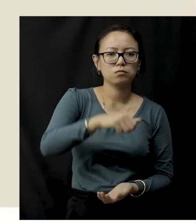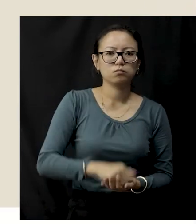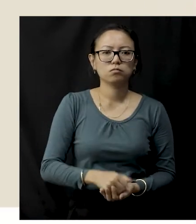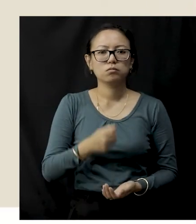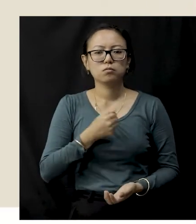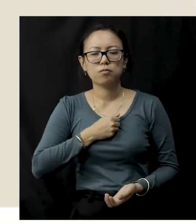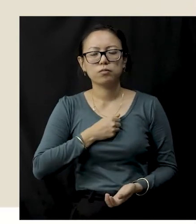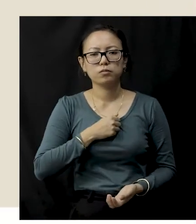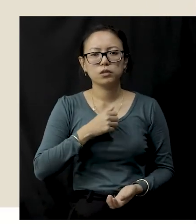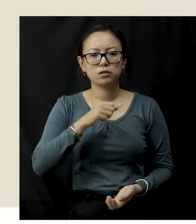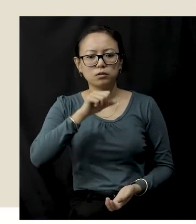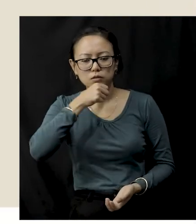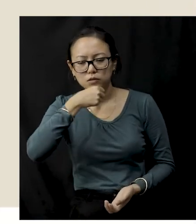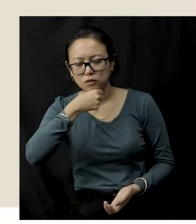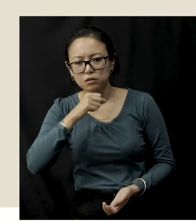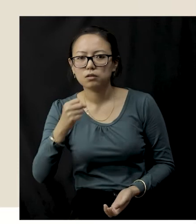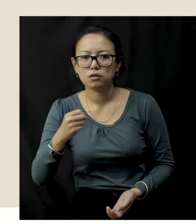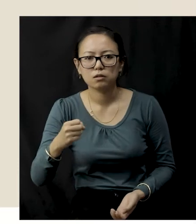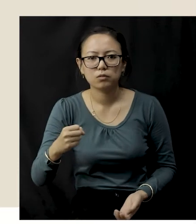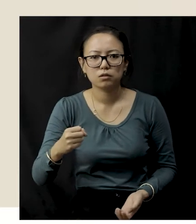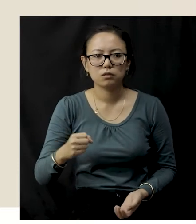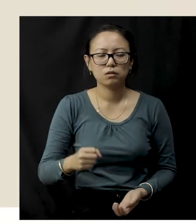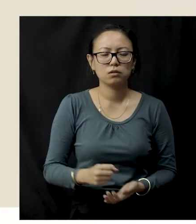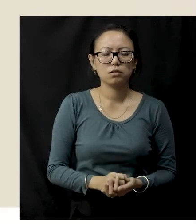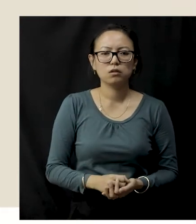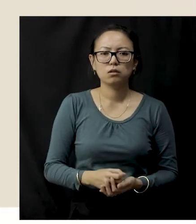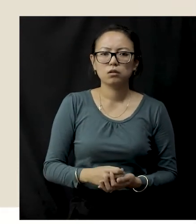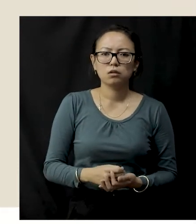from one place to another, all right? So about this